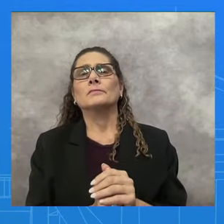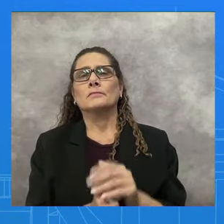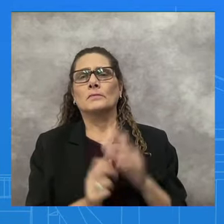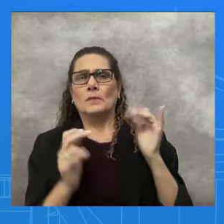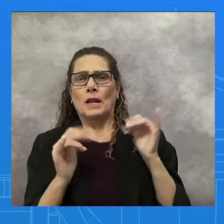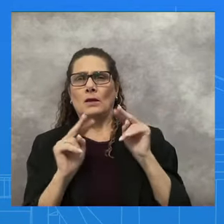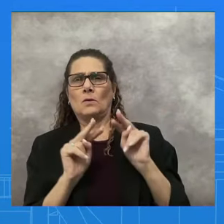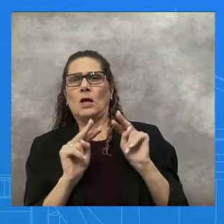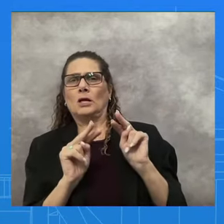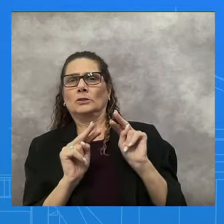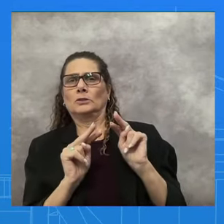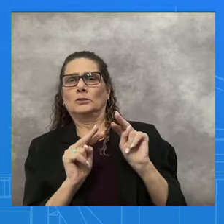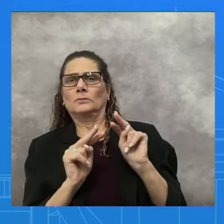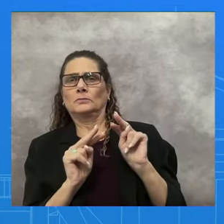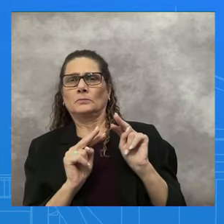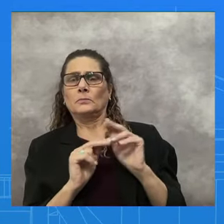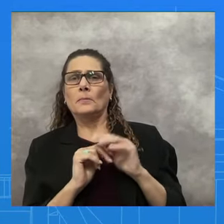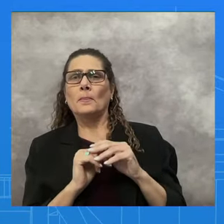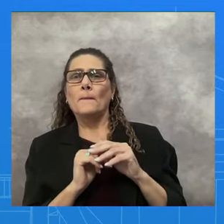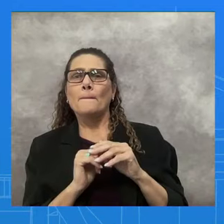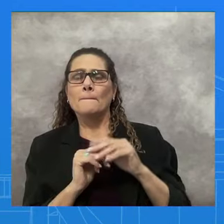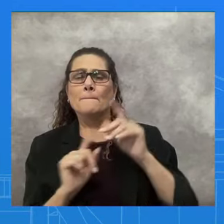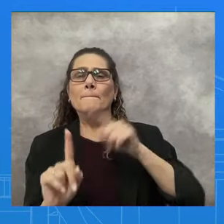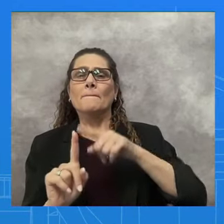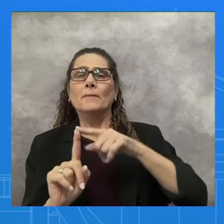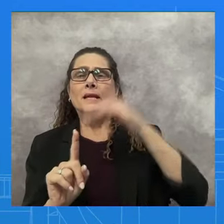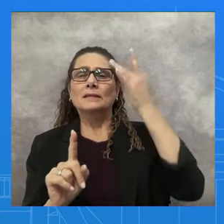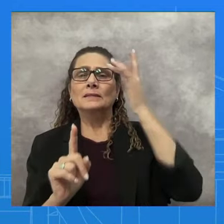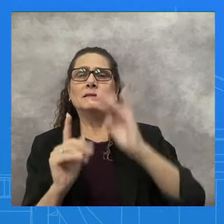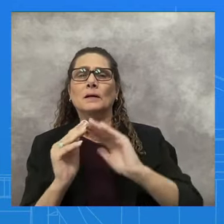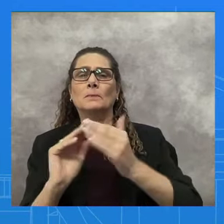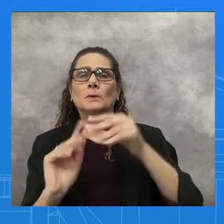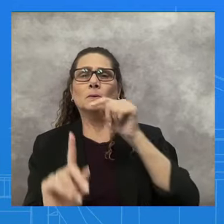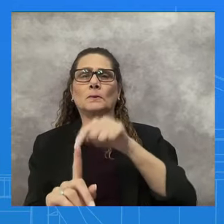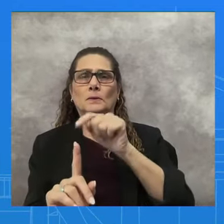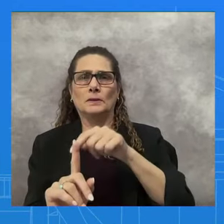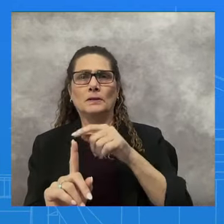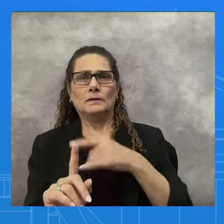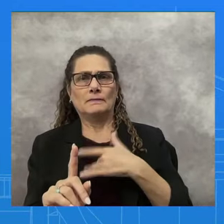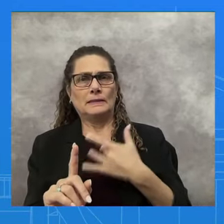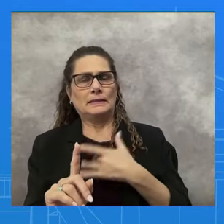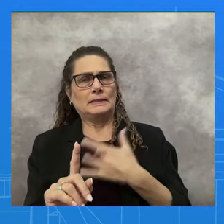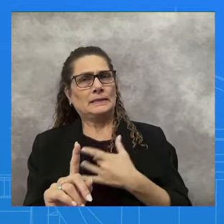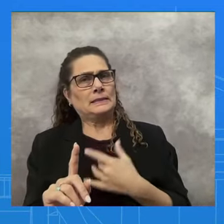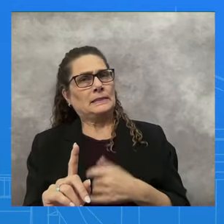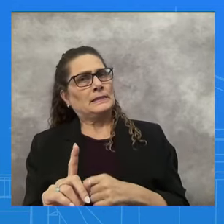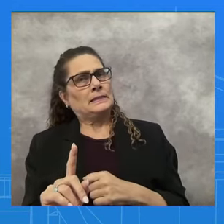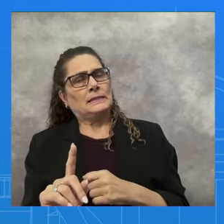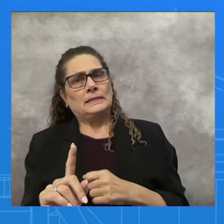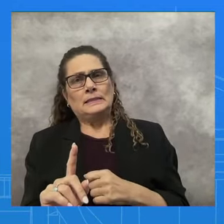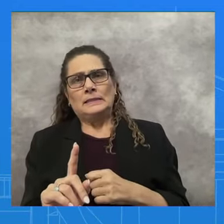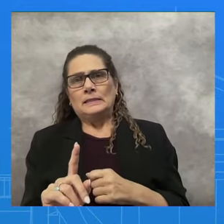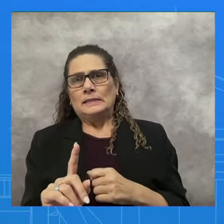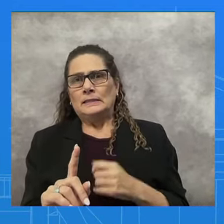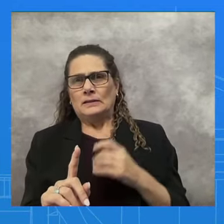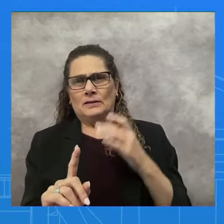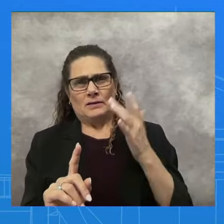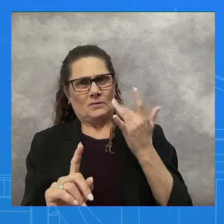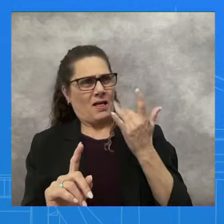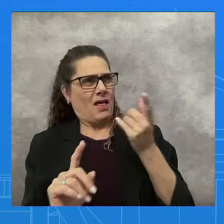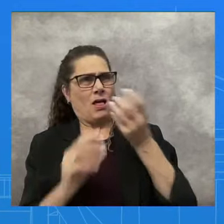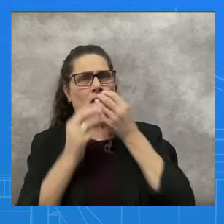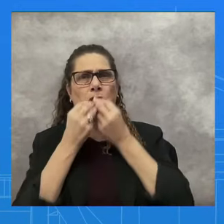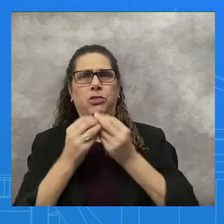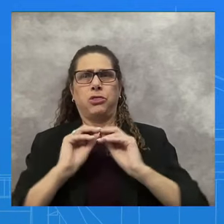concerns about a broad declassification of this intelligence. They also assess that starting with